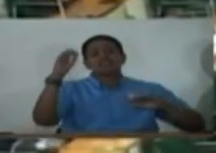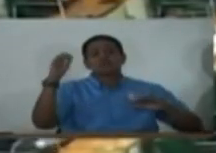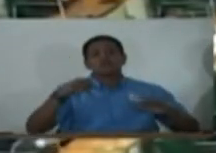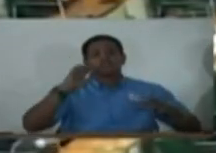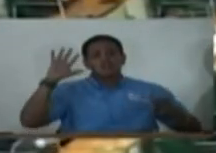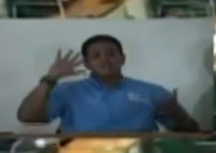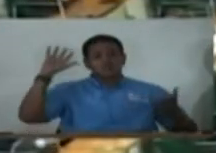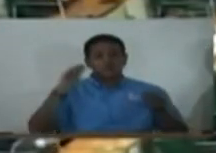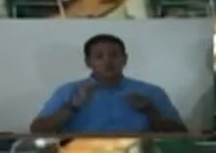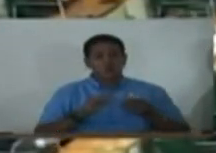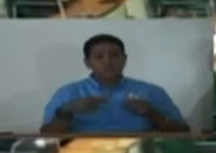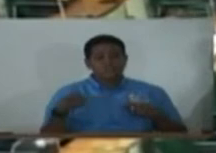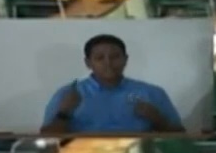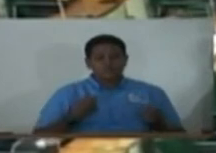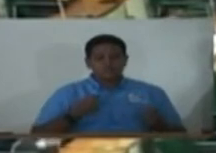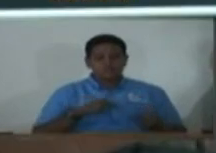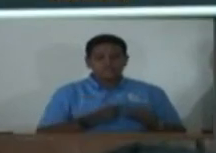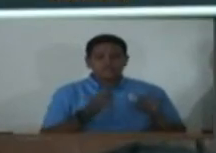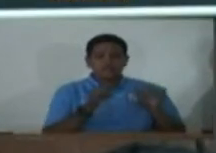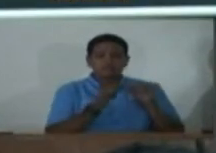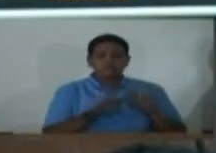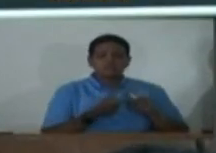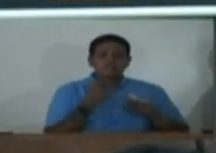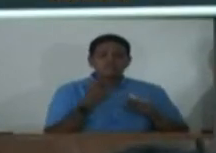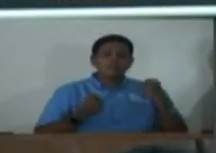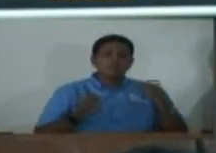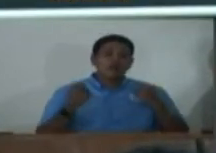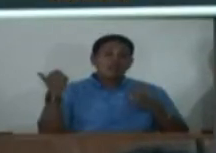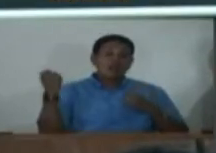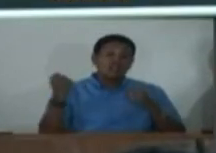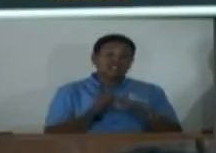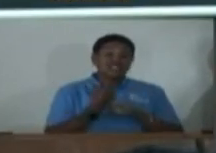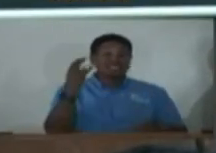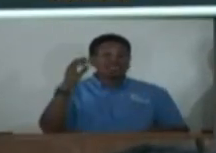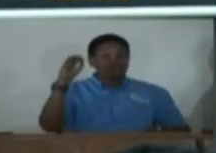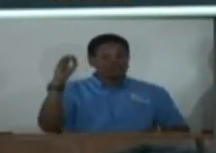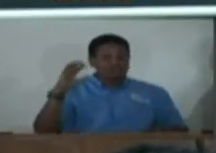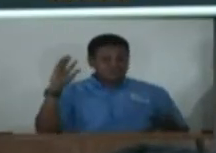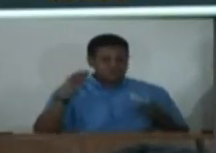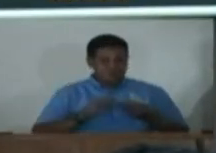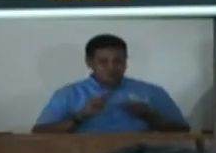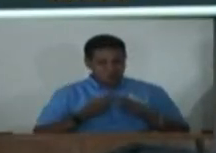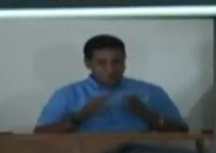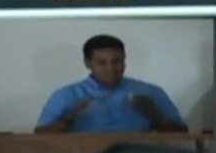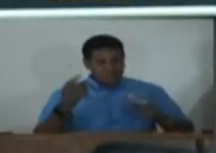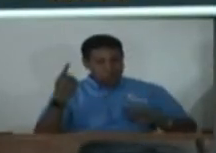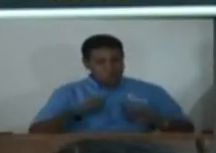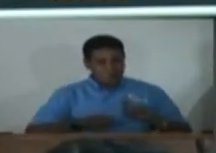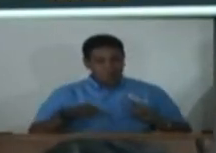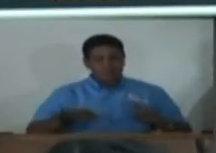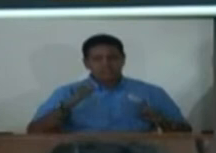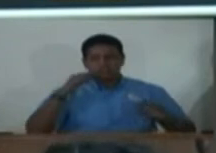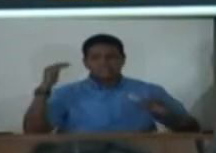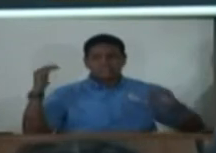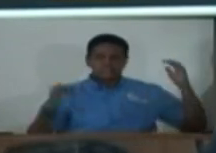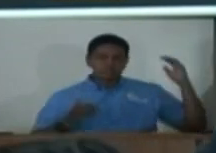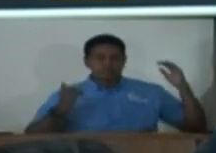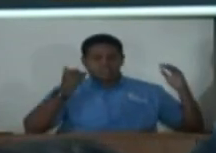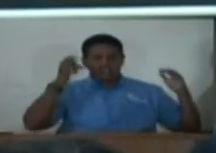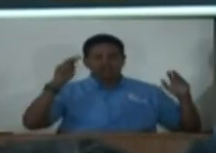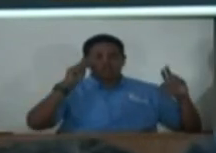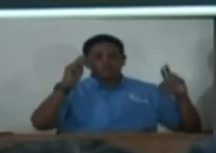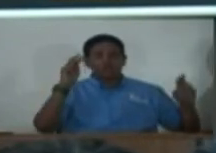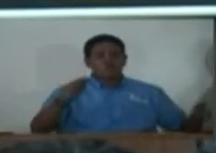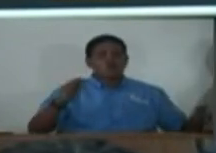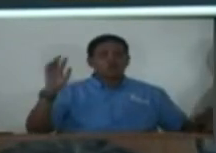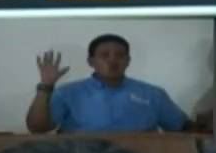total since we started measuring from March last year, which would be obviously disproportionate if you look at that